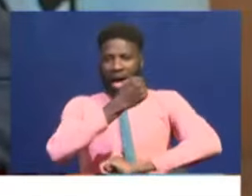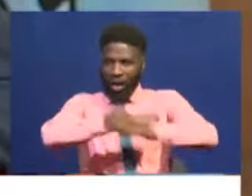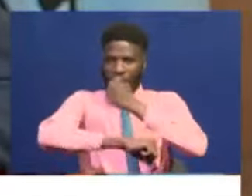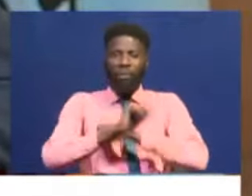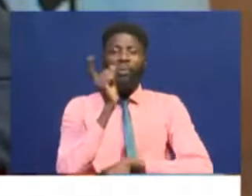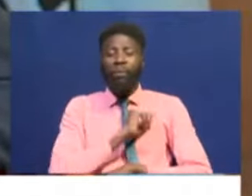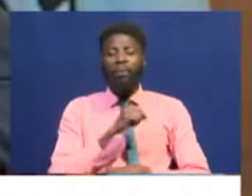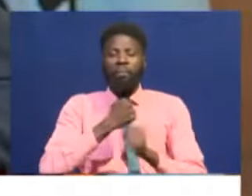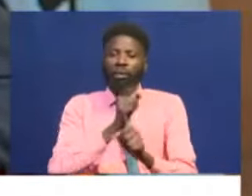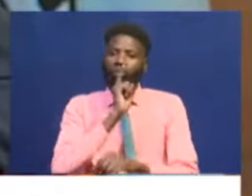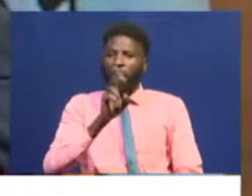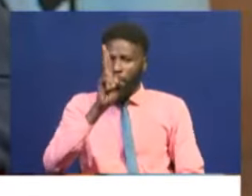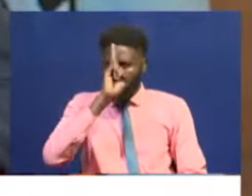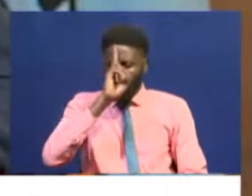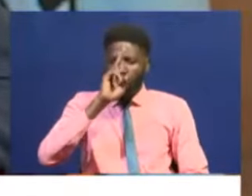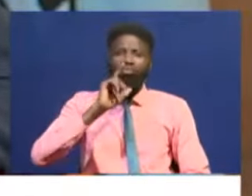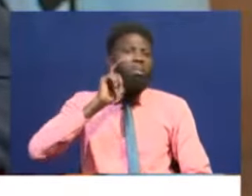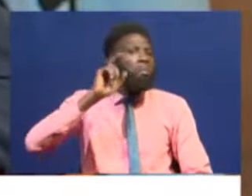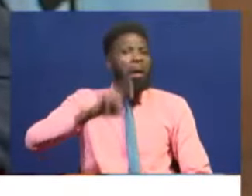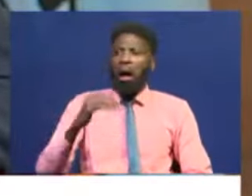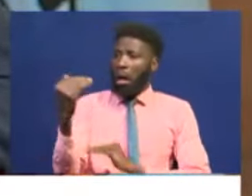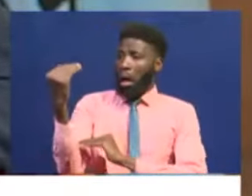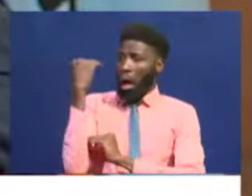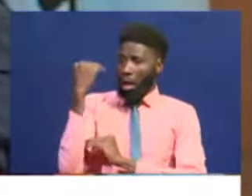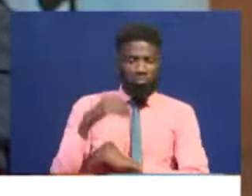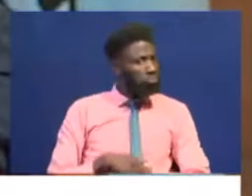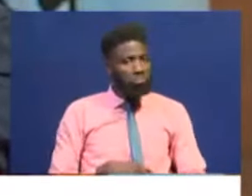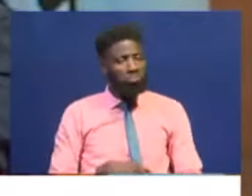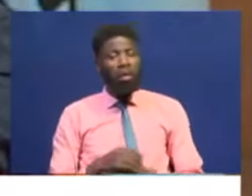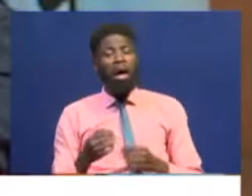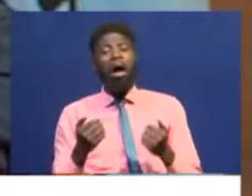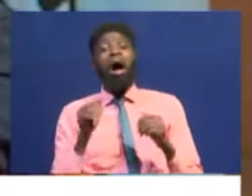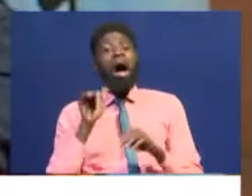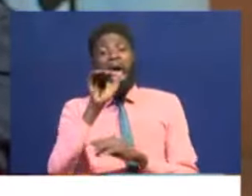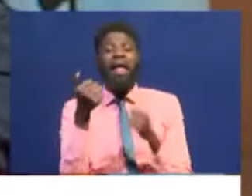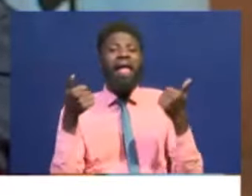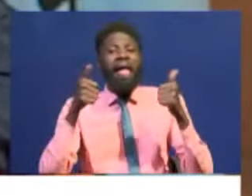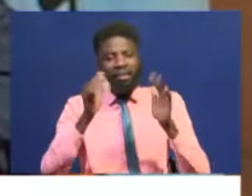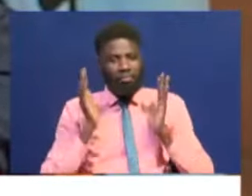ask me, don't ask anybody. They operate independently.